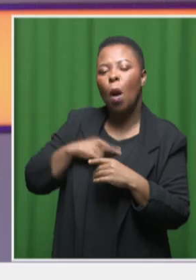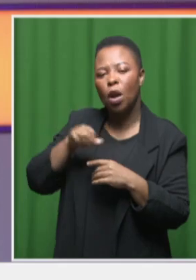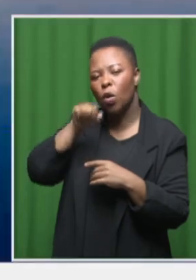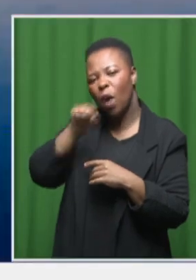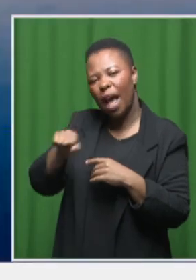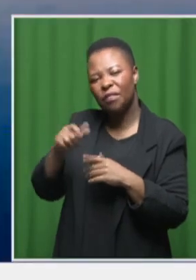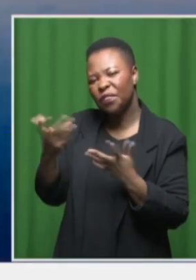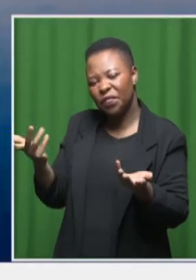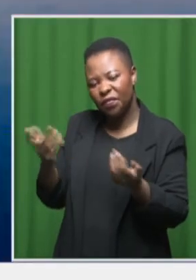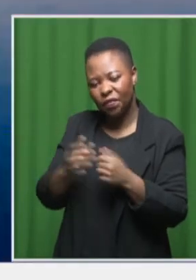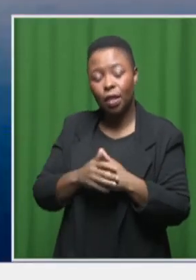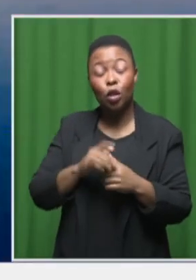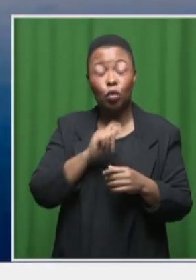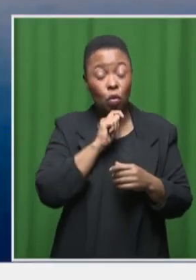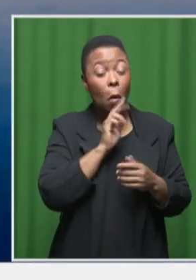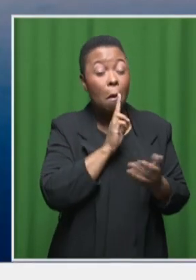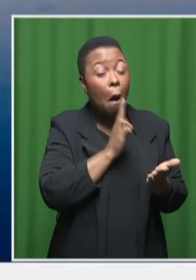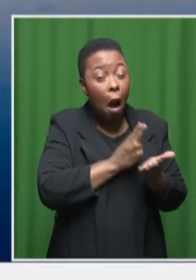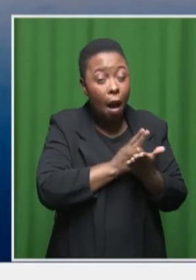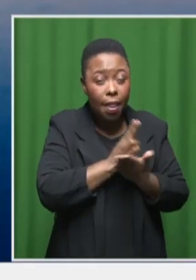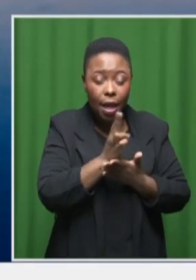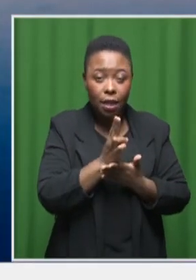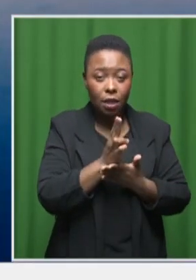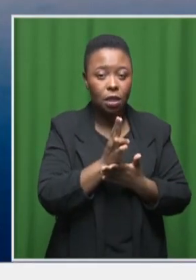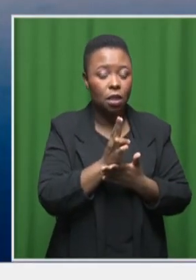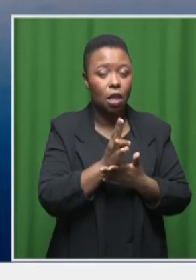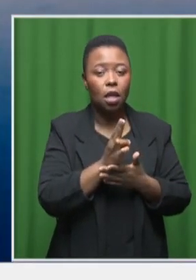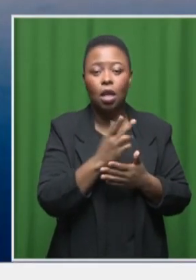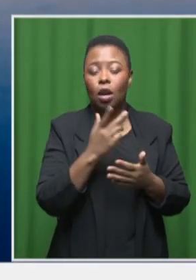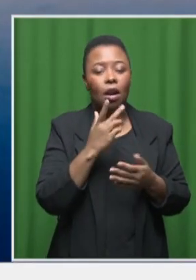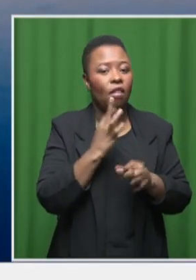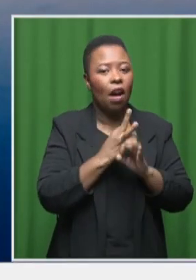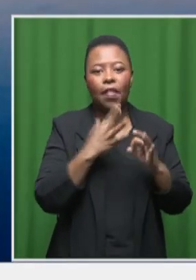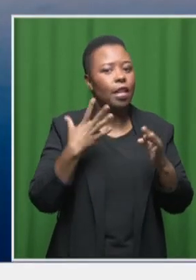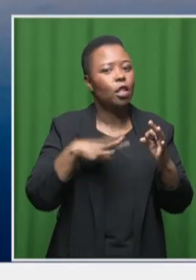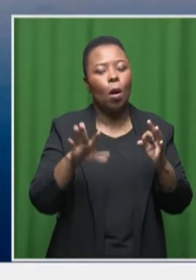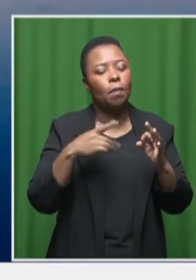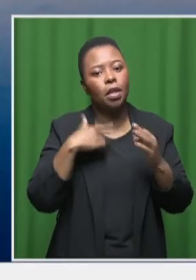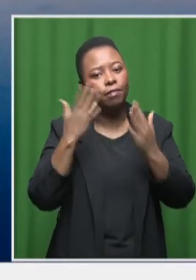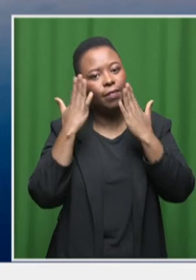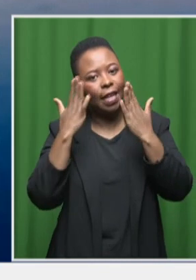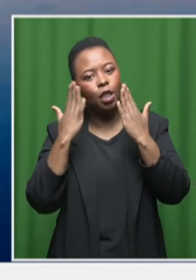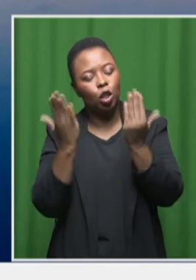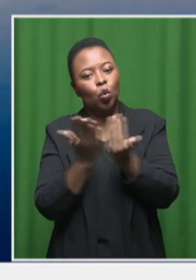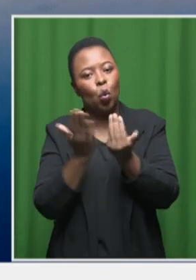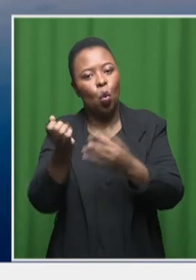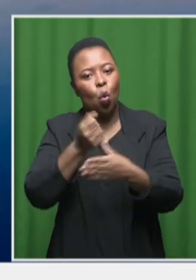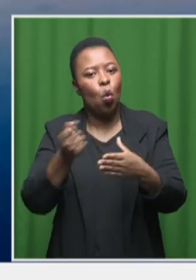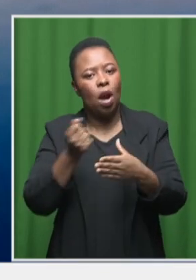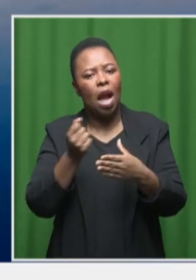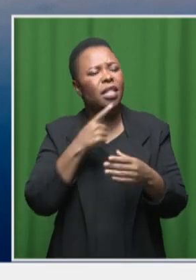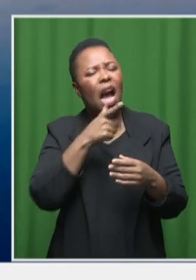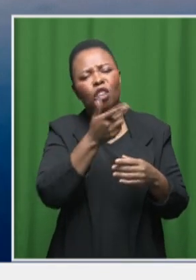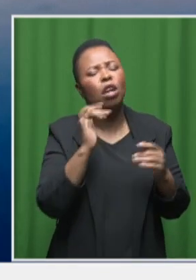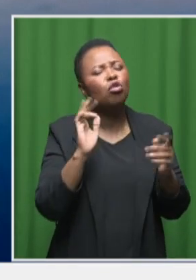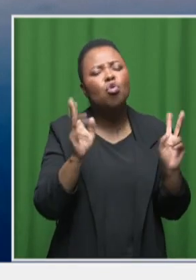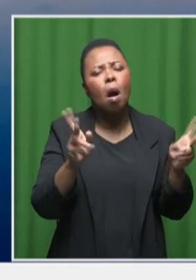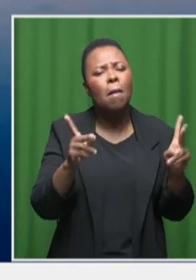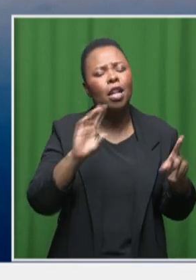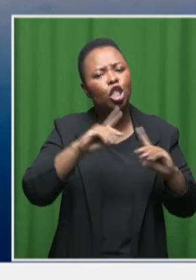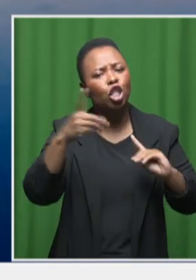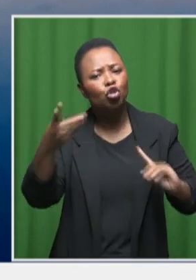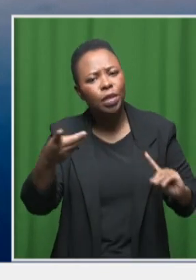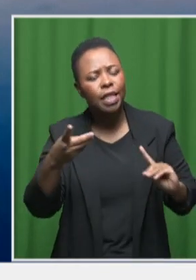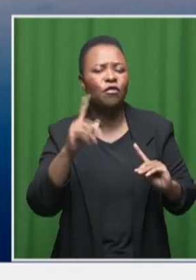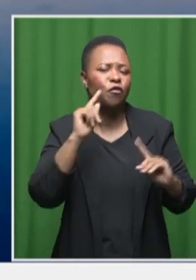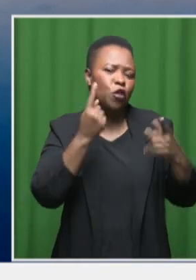To be honest, my dad was very much against me going to culinary school. He was just like, no, go get a normal degree first. Then when